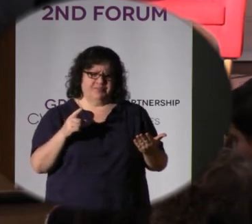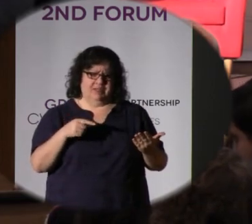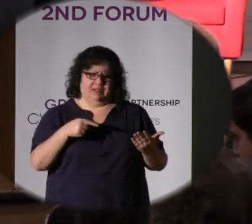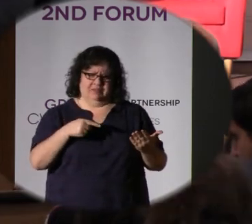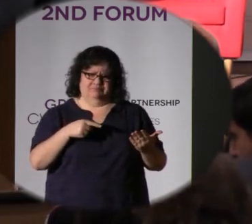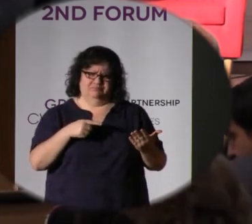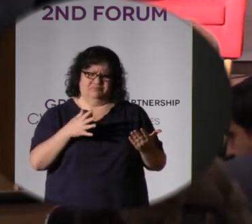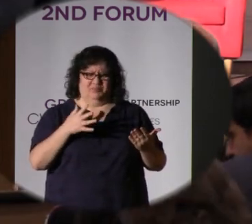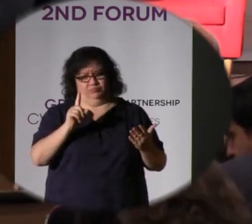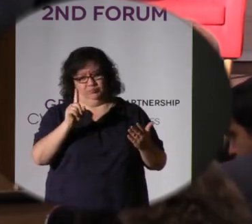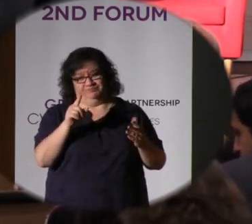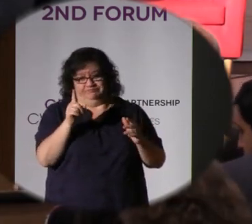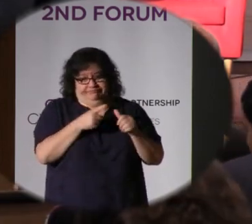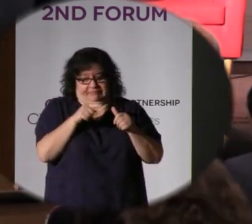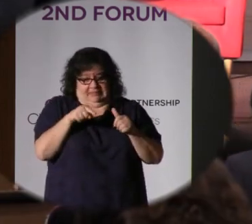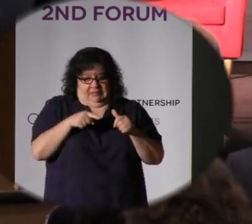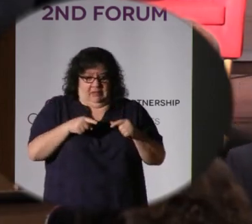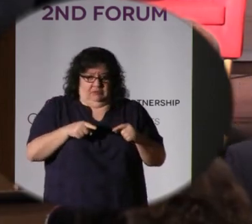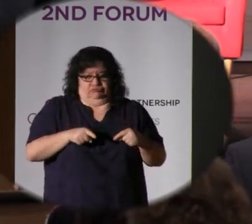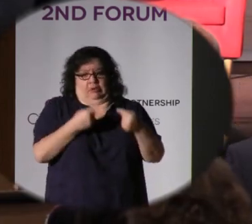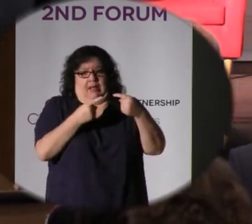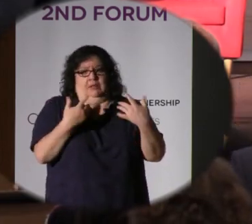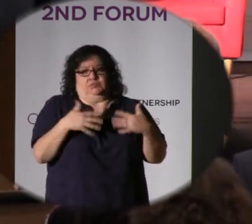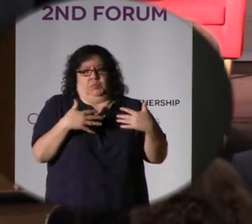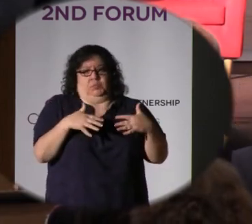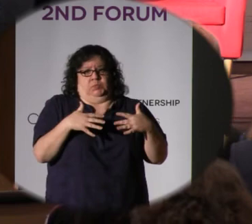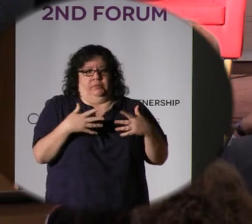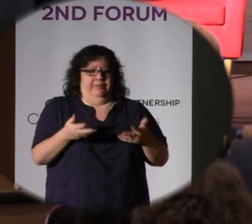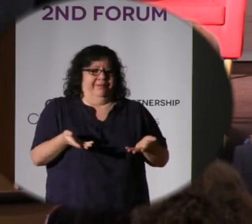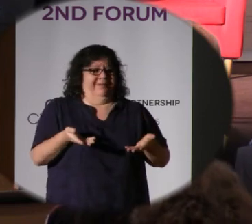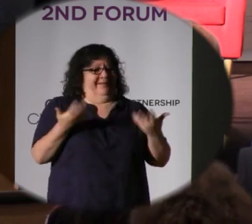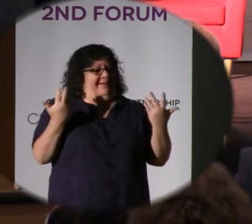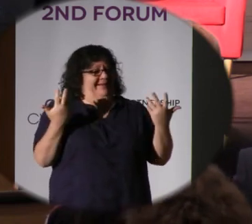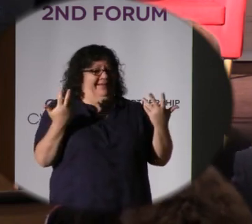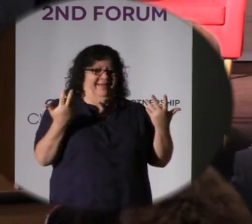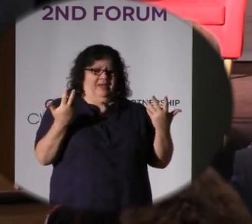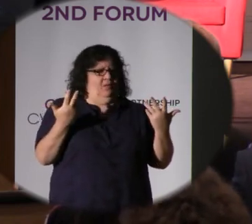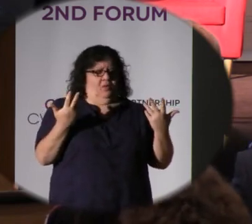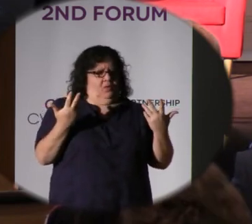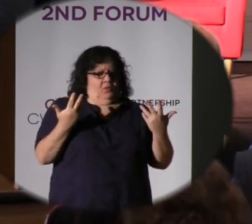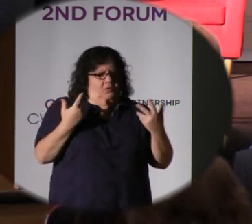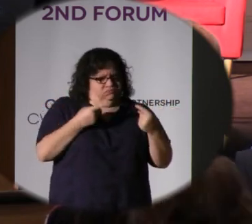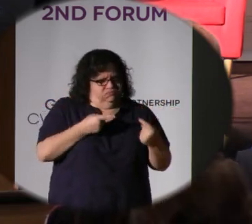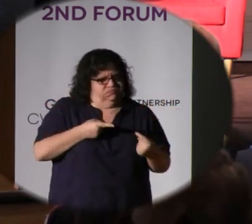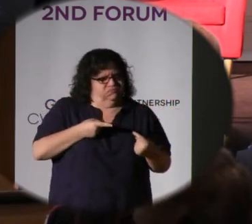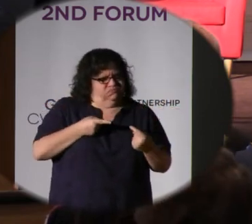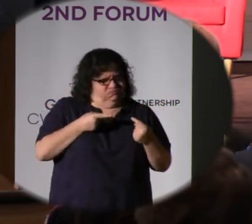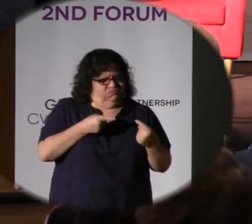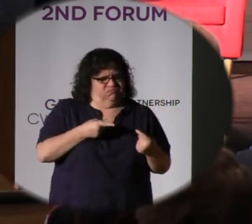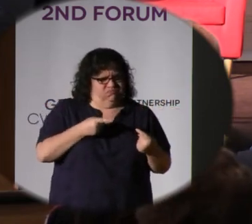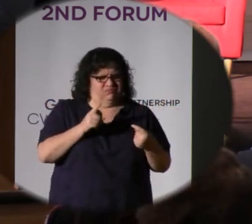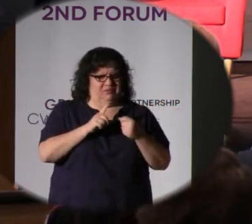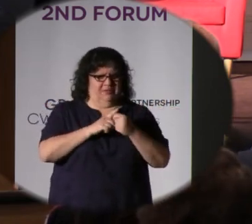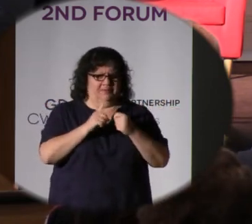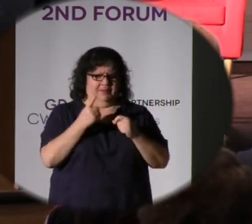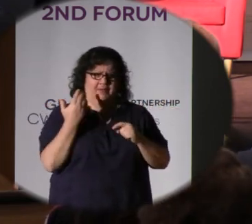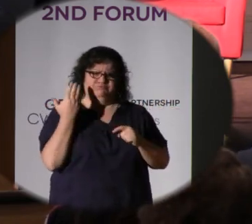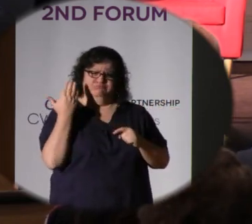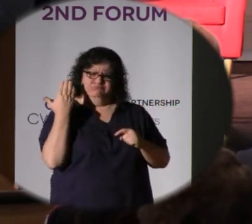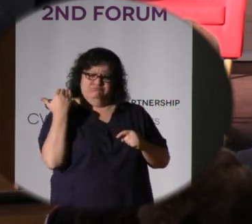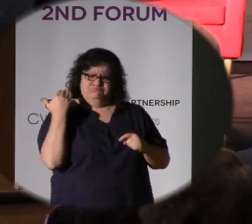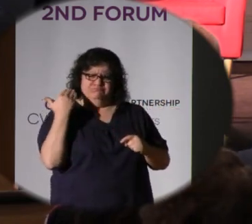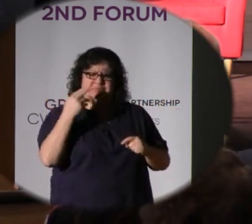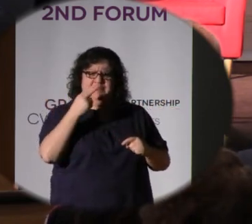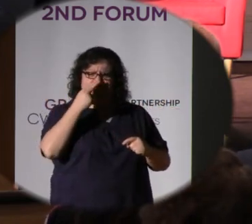Recently, as some past year, Vietnam has complete policy for